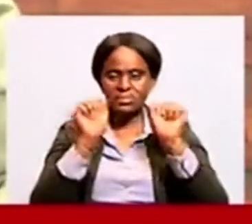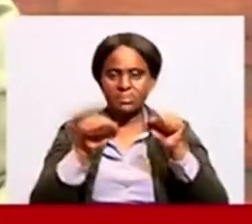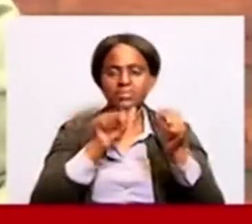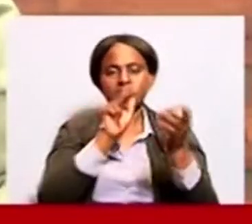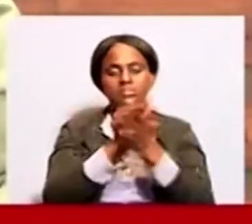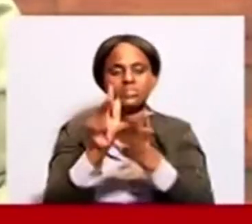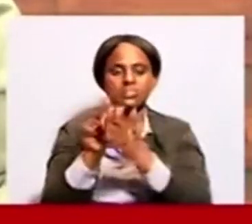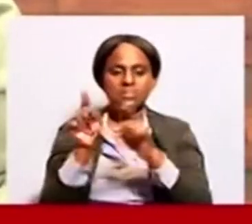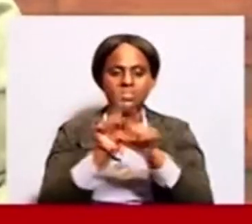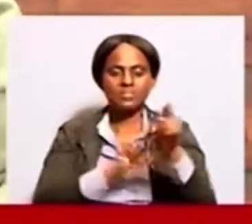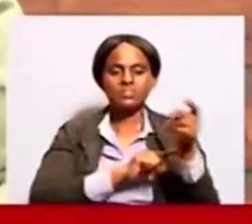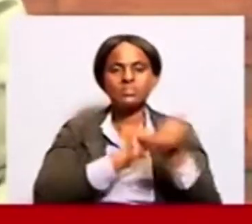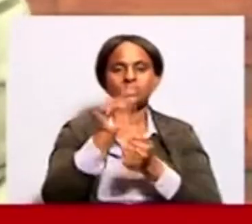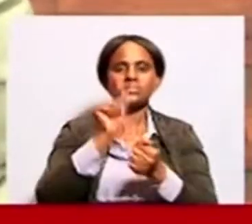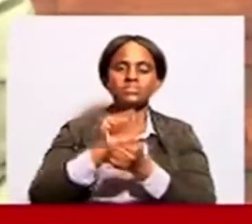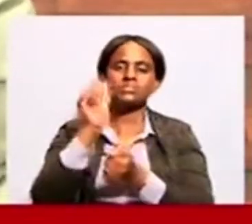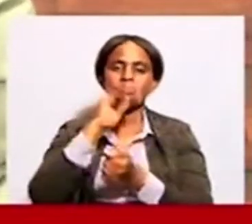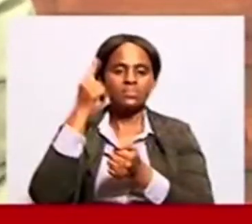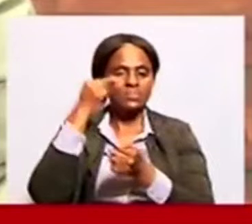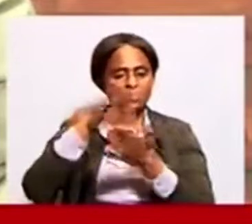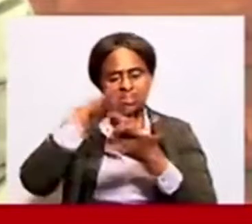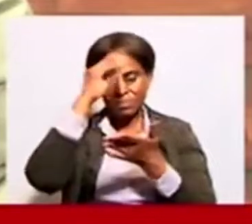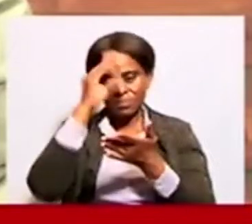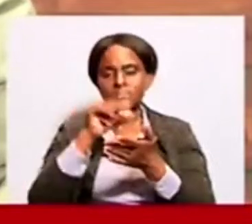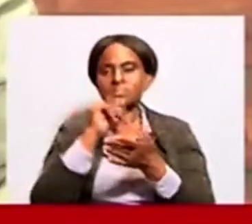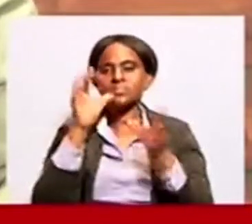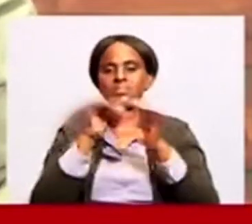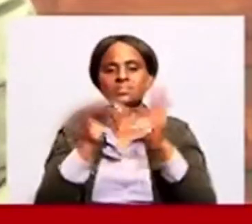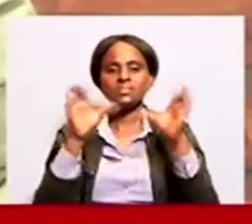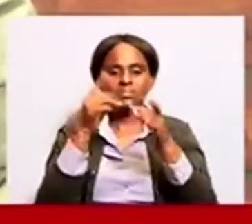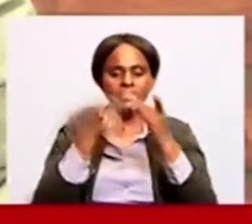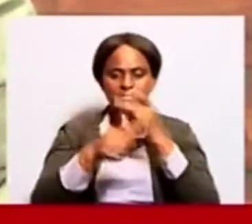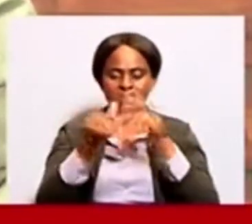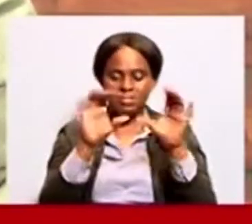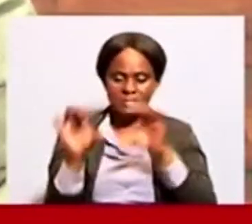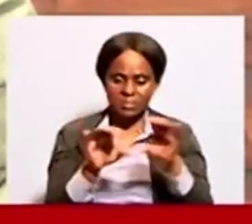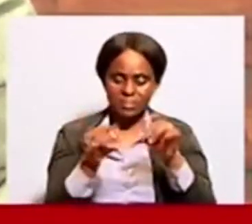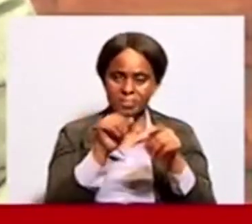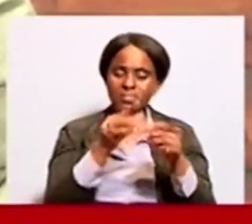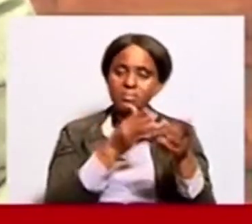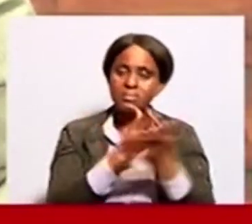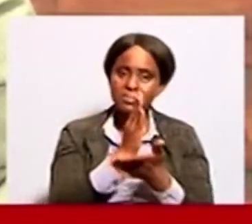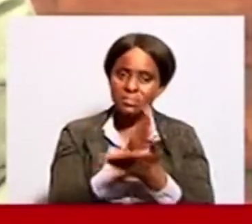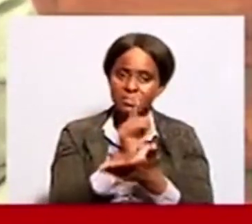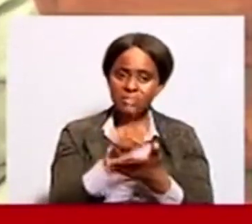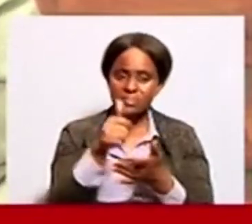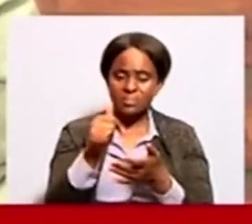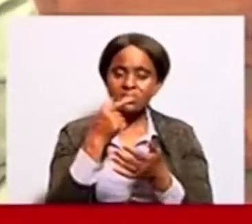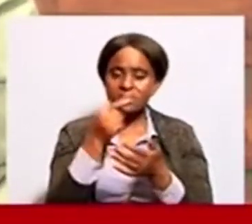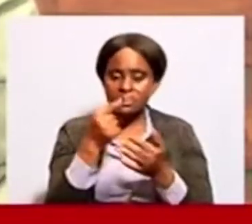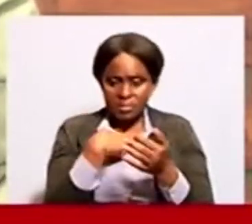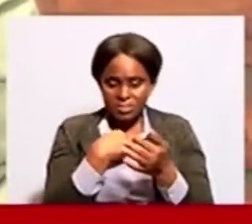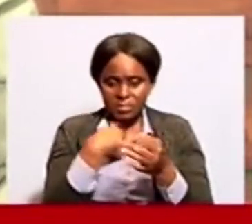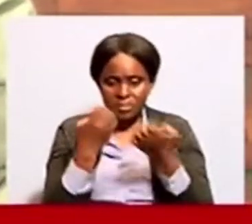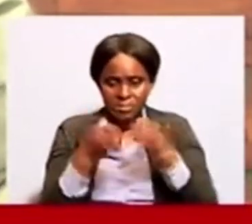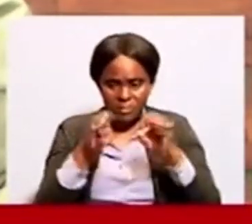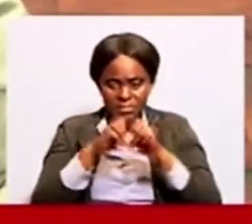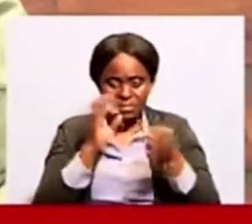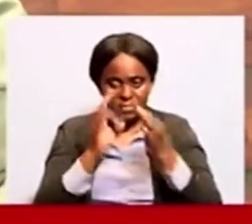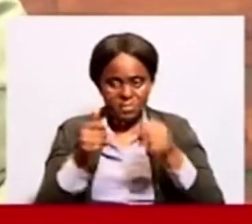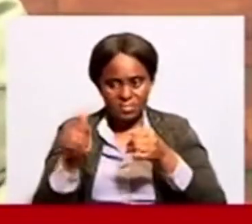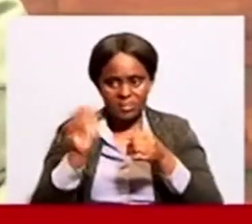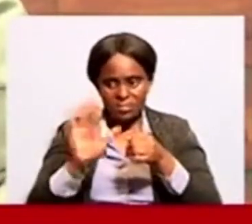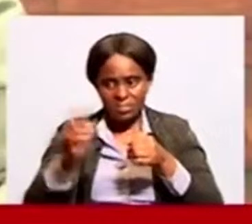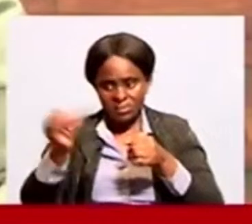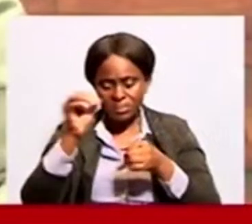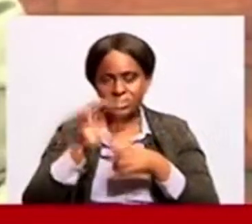passed. For learners that were not in class. Is this what you do? Is this correct? Are you telling me that even if they were your own